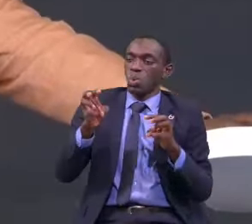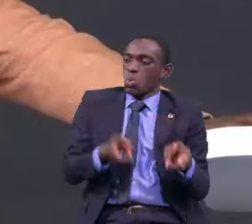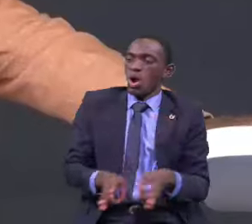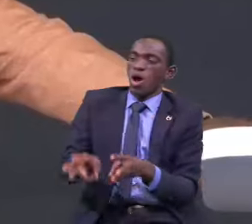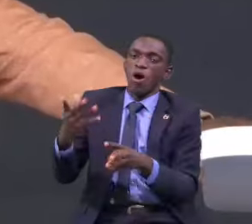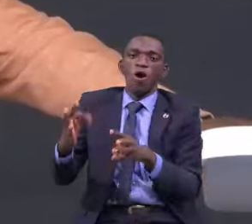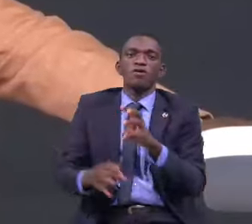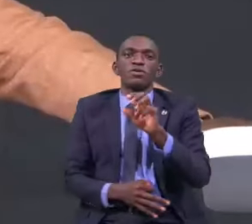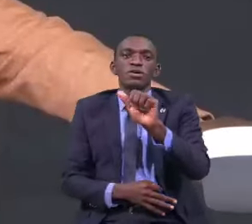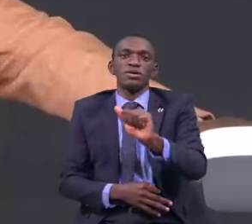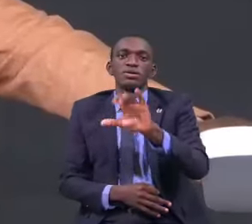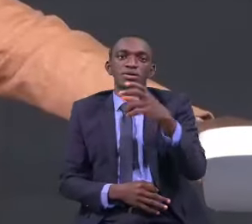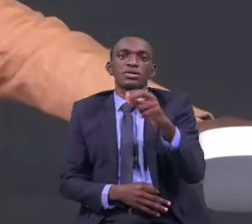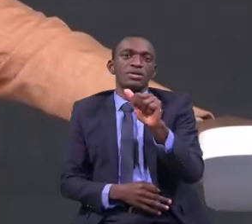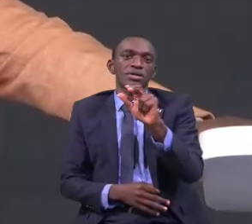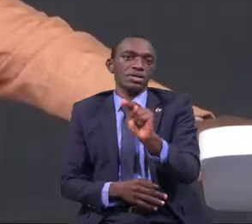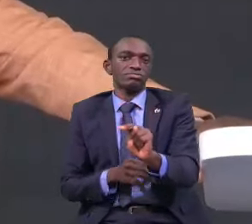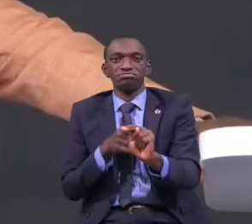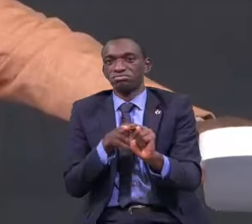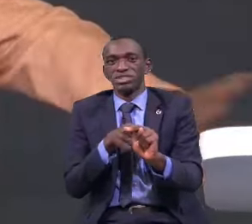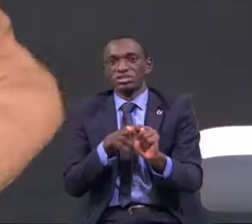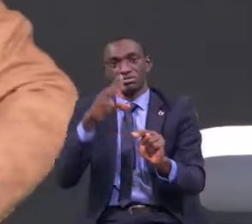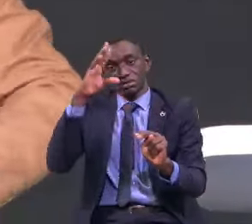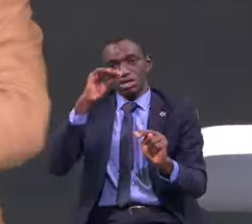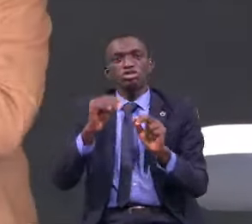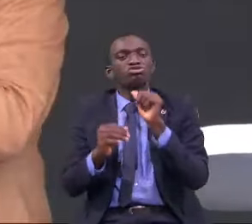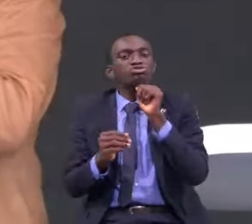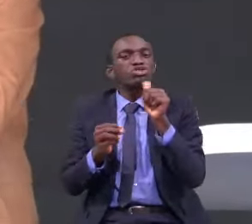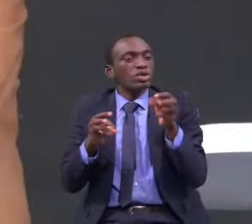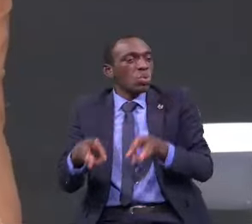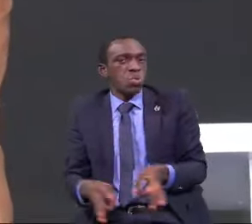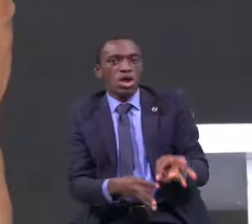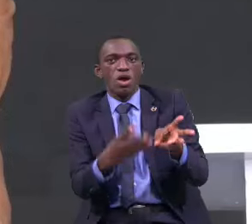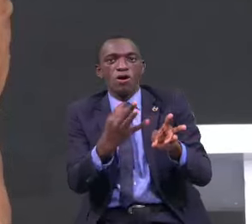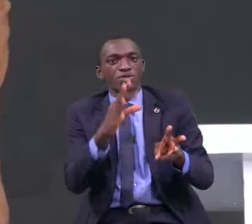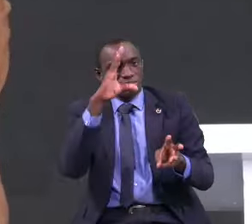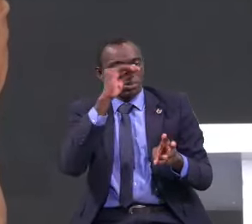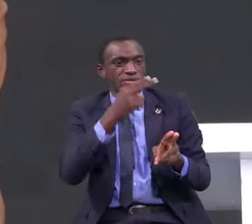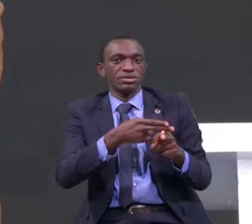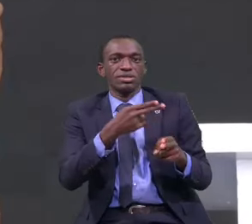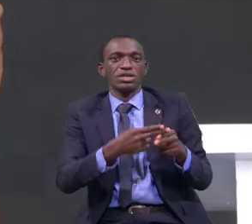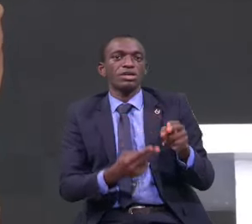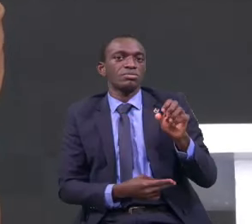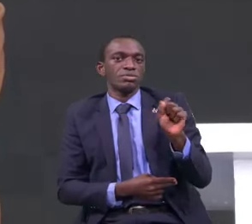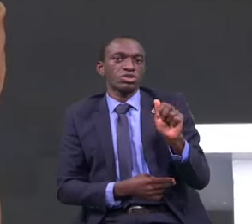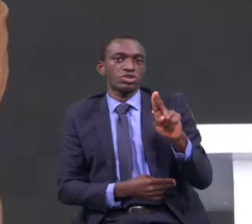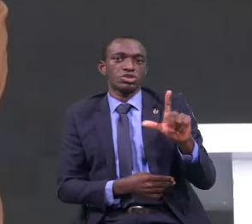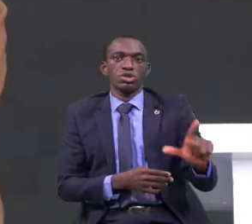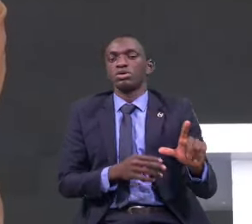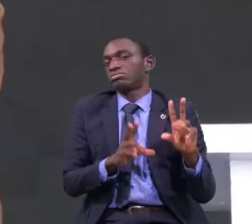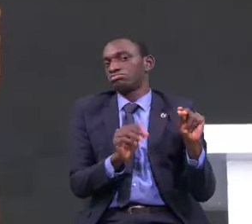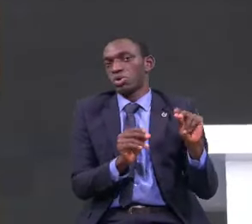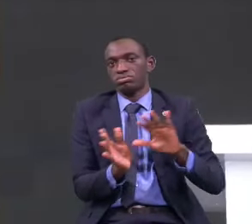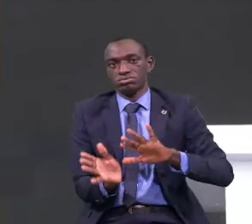Not the old paths of Saul. The old paths of Abraham. The